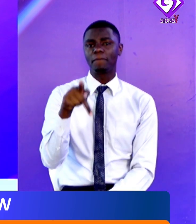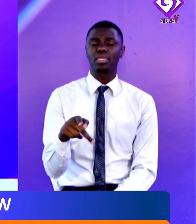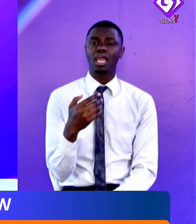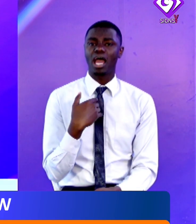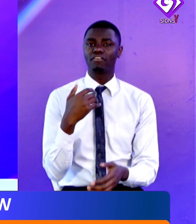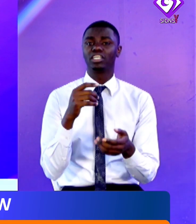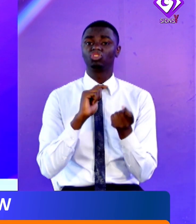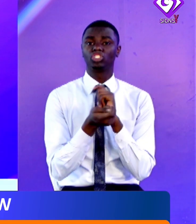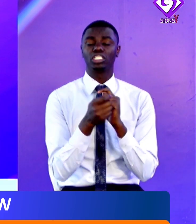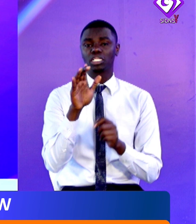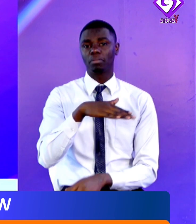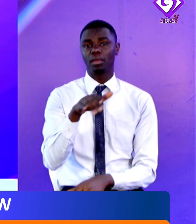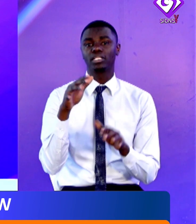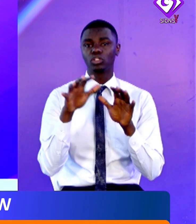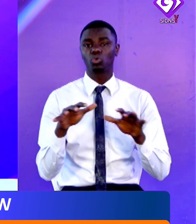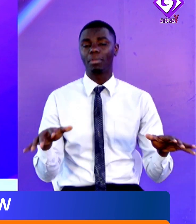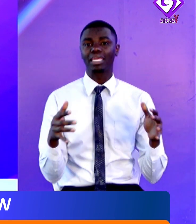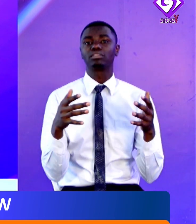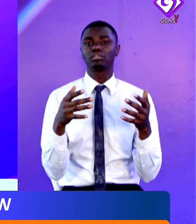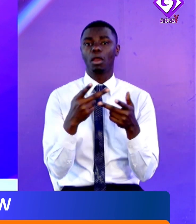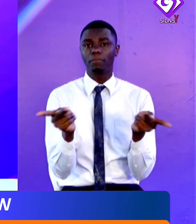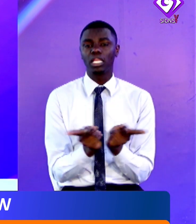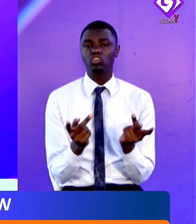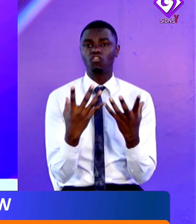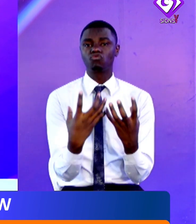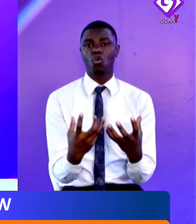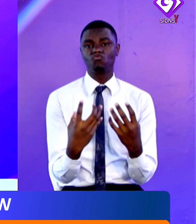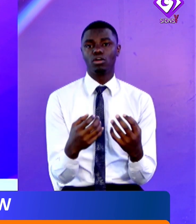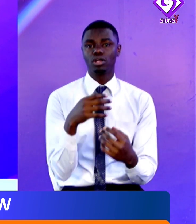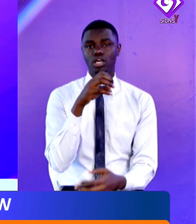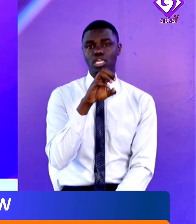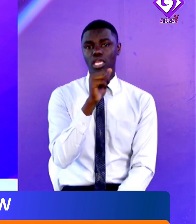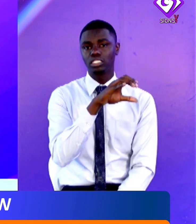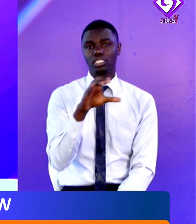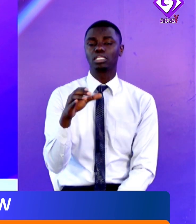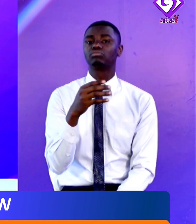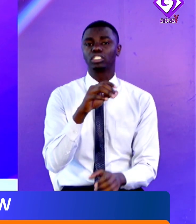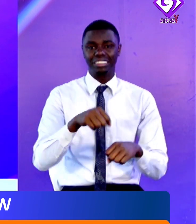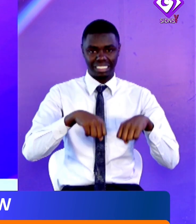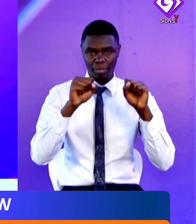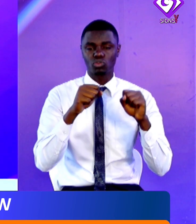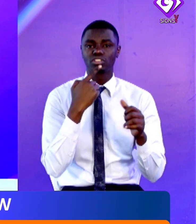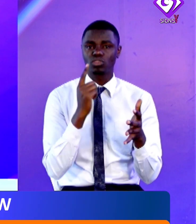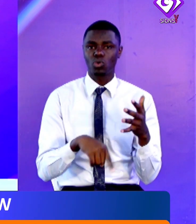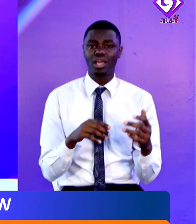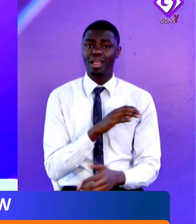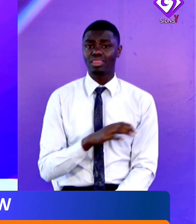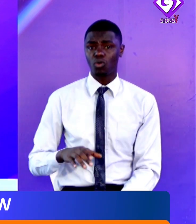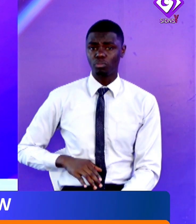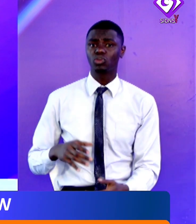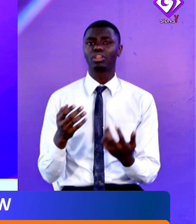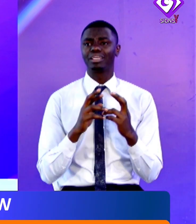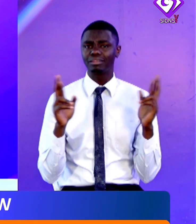parliament into a marketplace for extortion. EACC chairperson David Oginde says the commission is